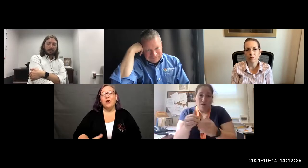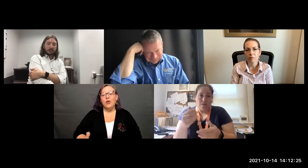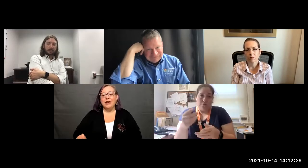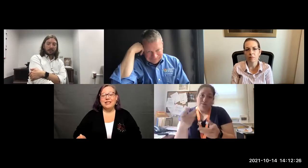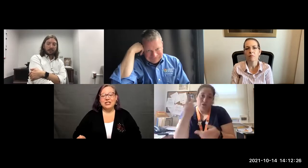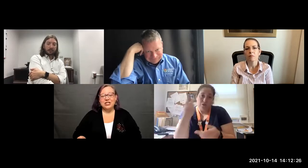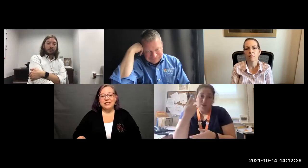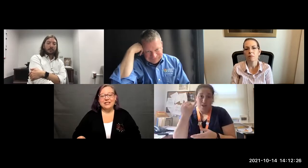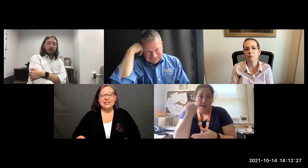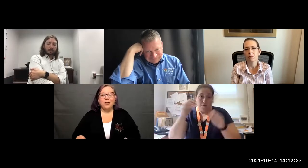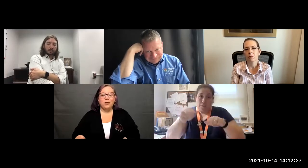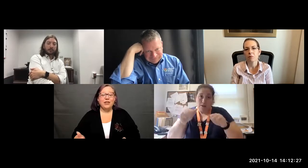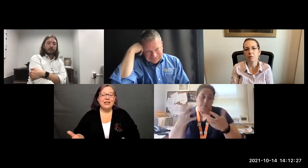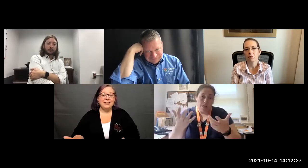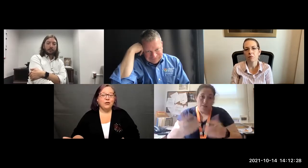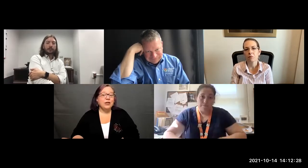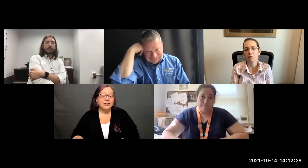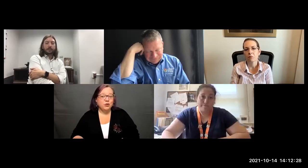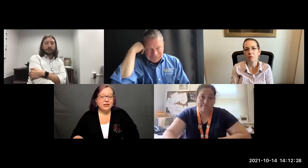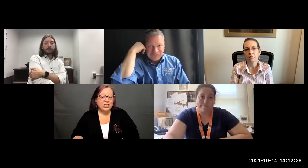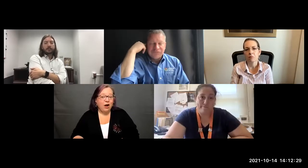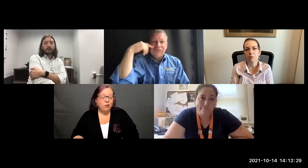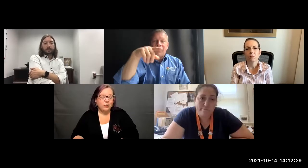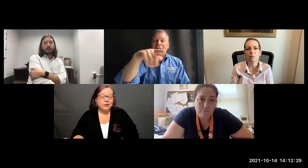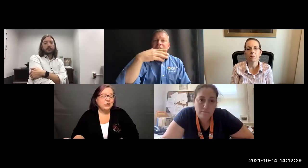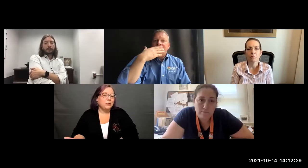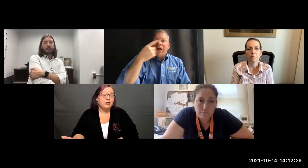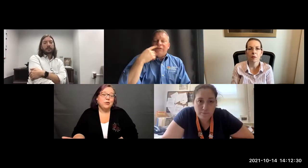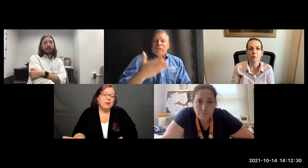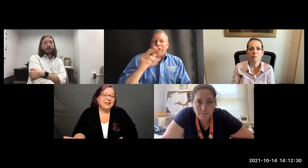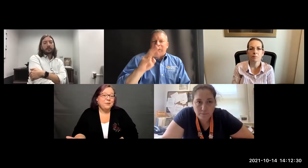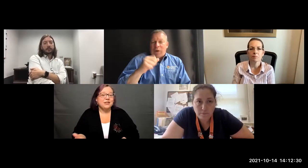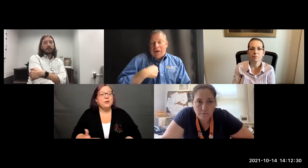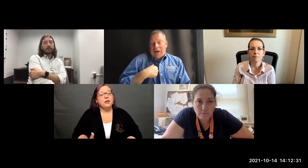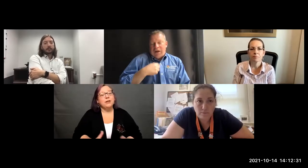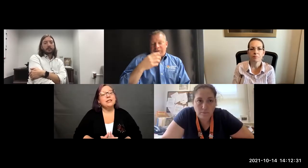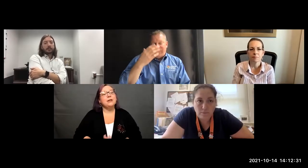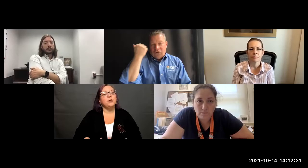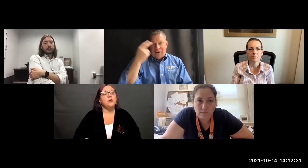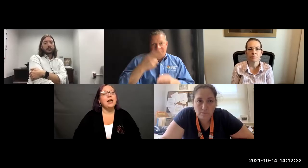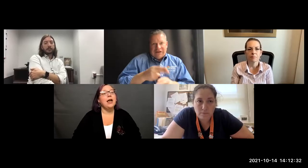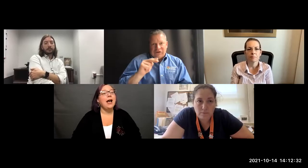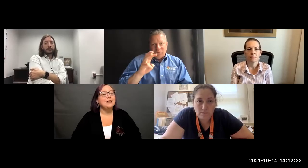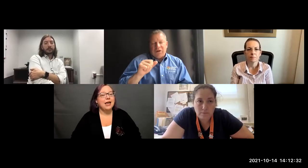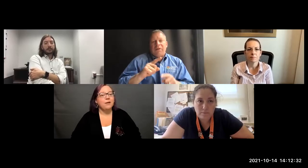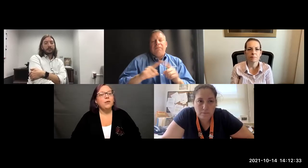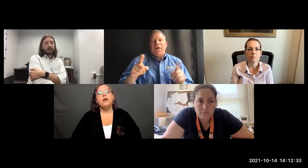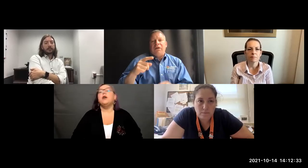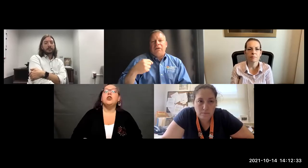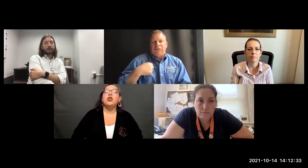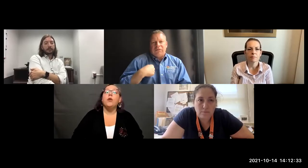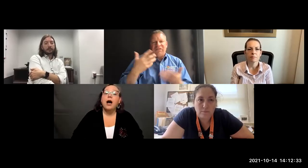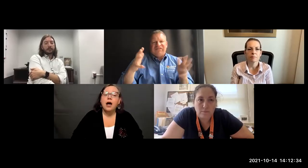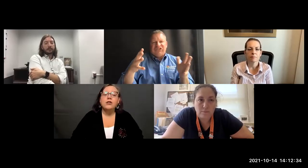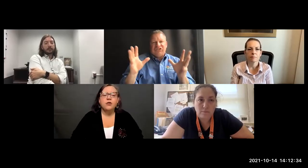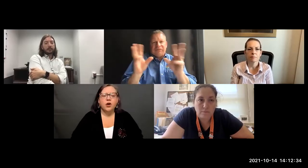The other organizations that we're looking to reach out to, I mean, it's a possibility, but NWEA has that.